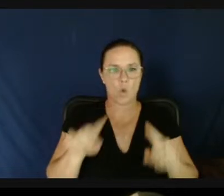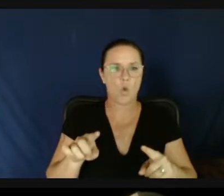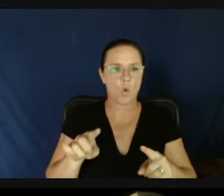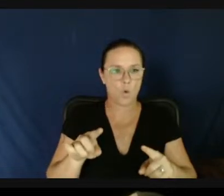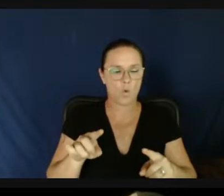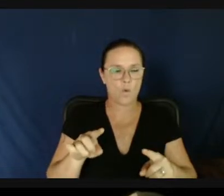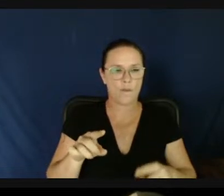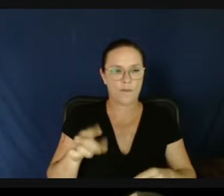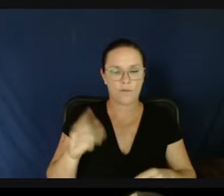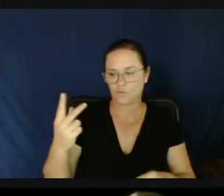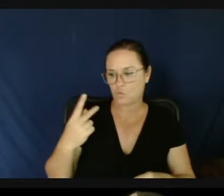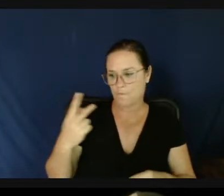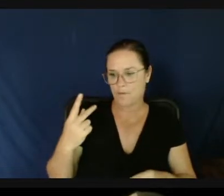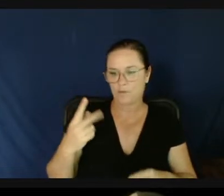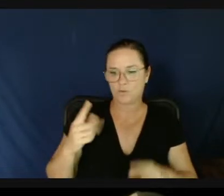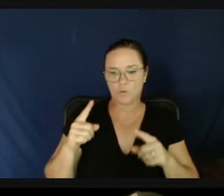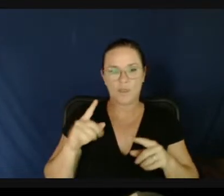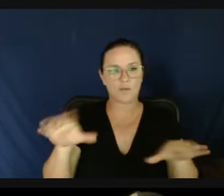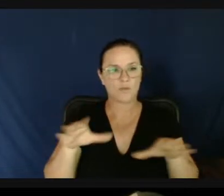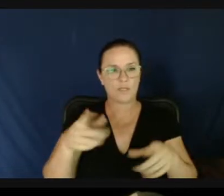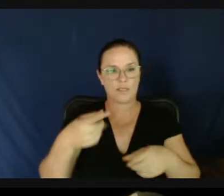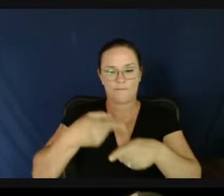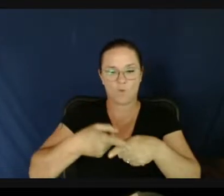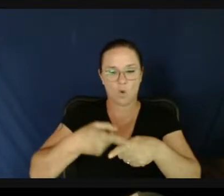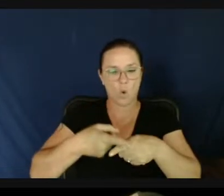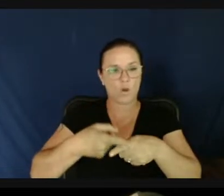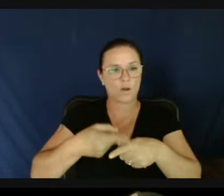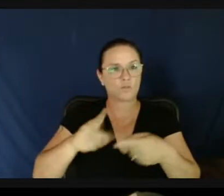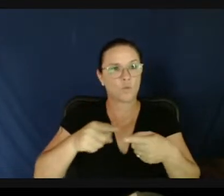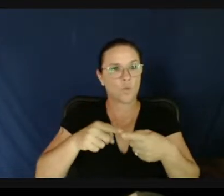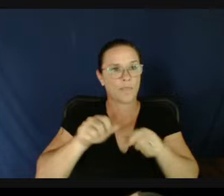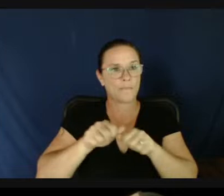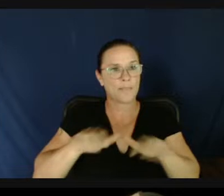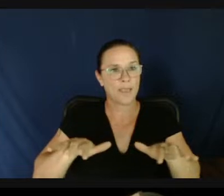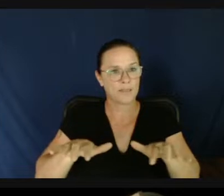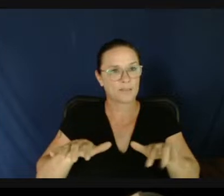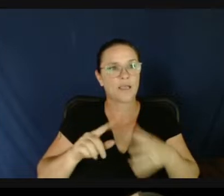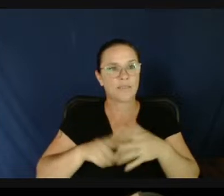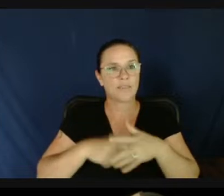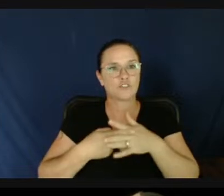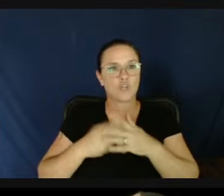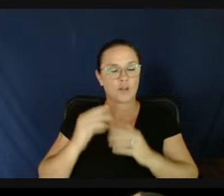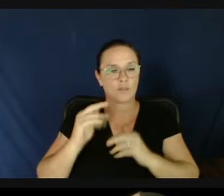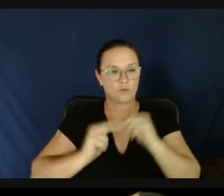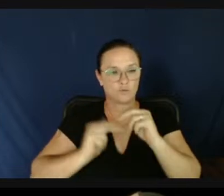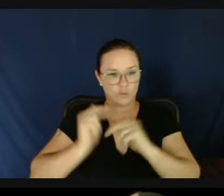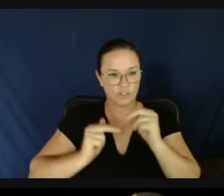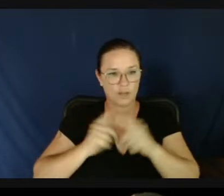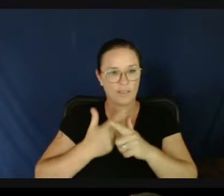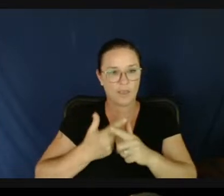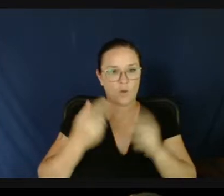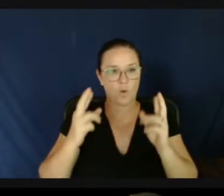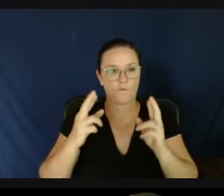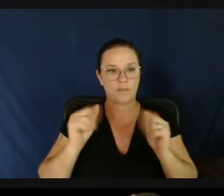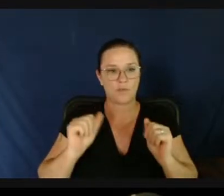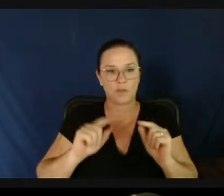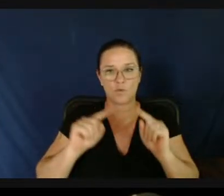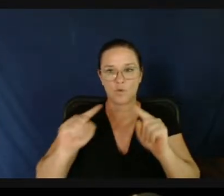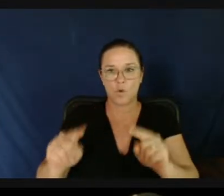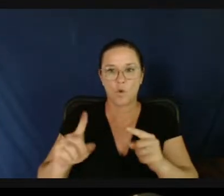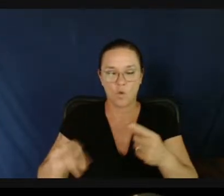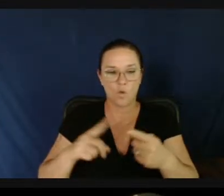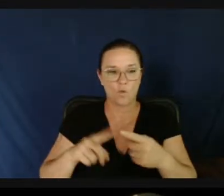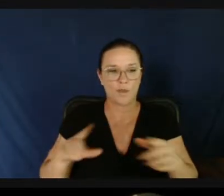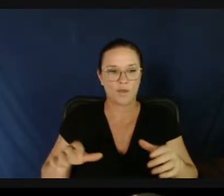and I, we did Four Corners when they blessed that and started construction down there, and hopefully we'll be able to get down and